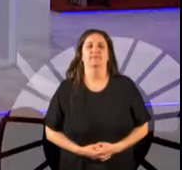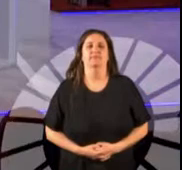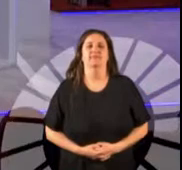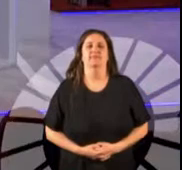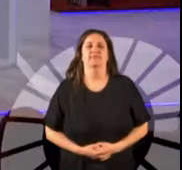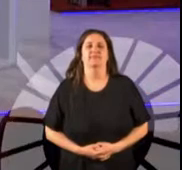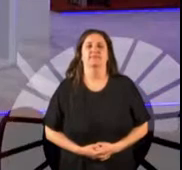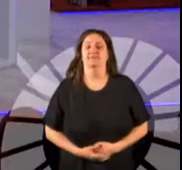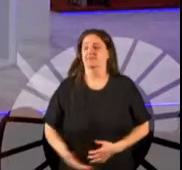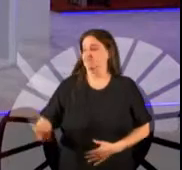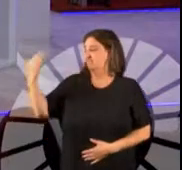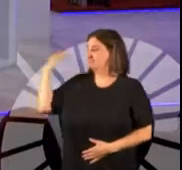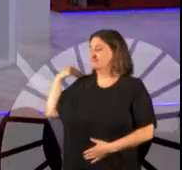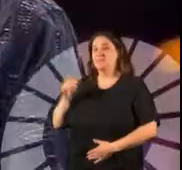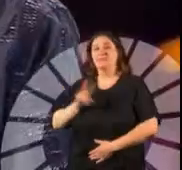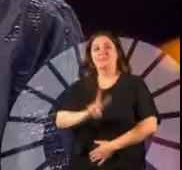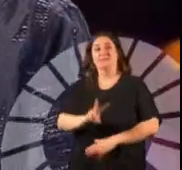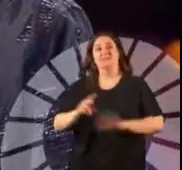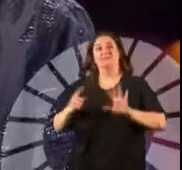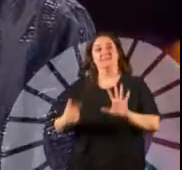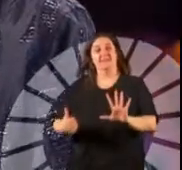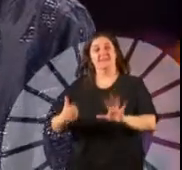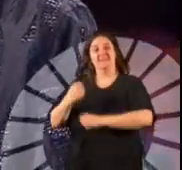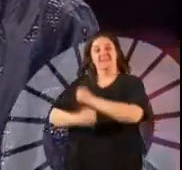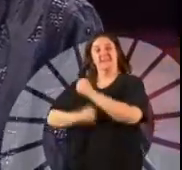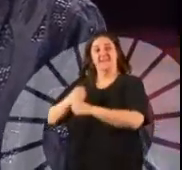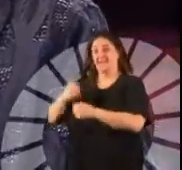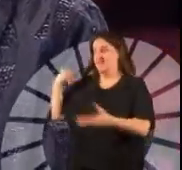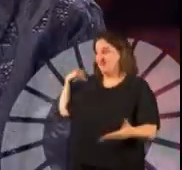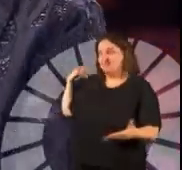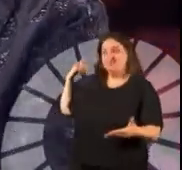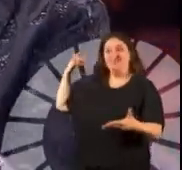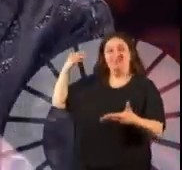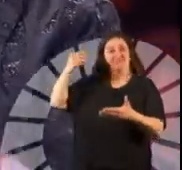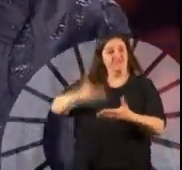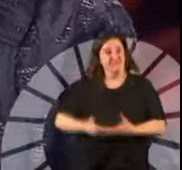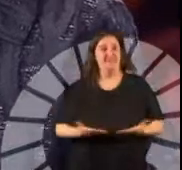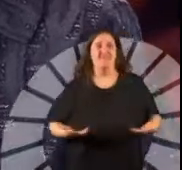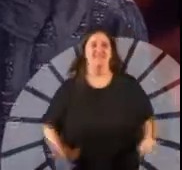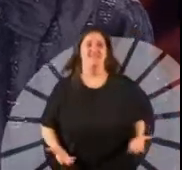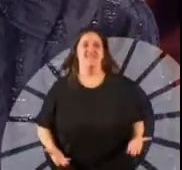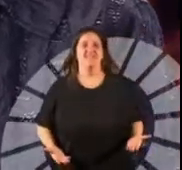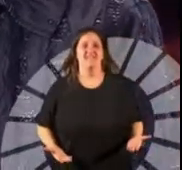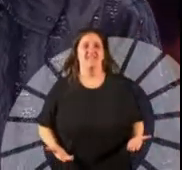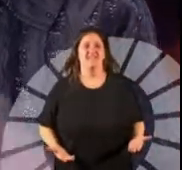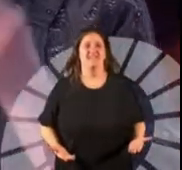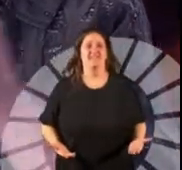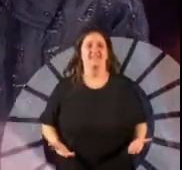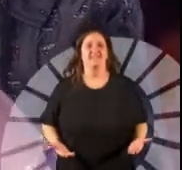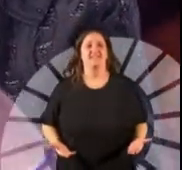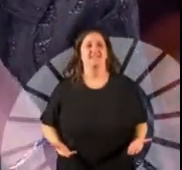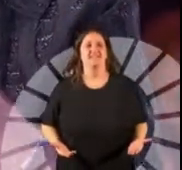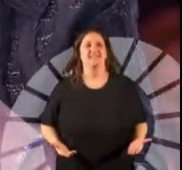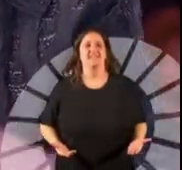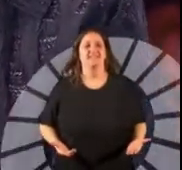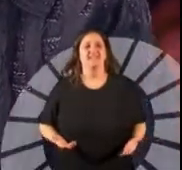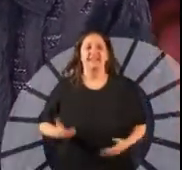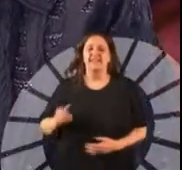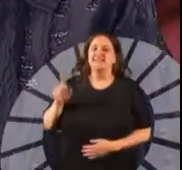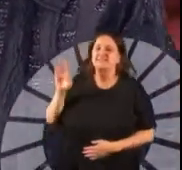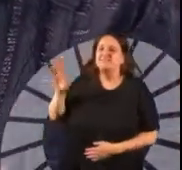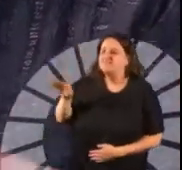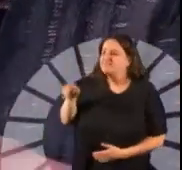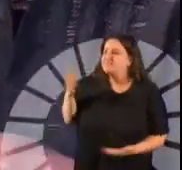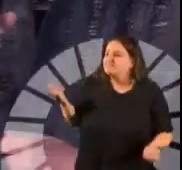do you think about the progress that we have made so far, and what more would you like to see happen because